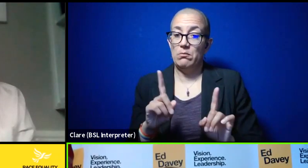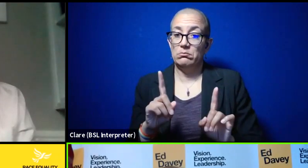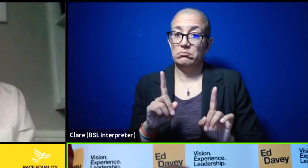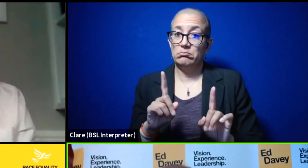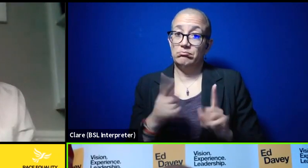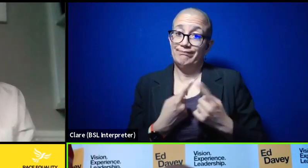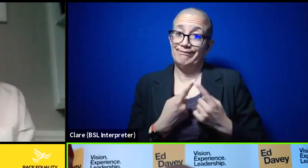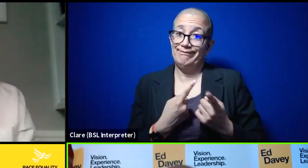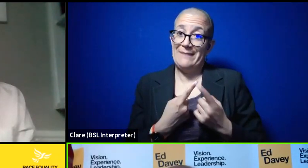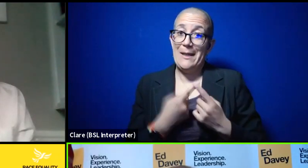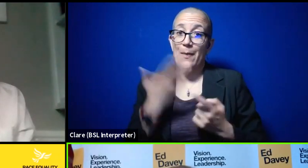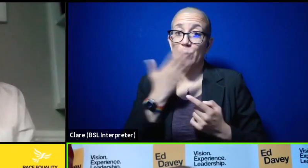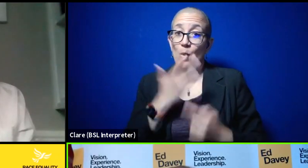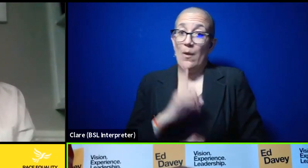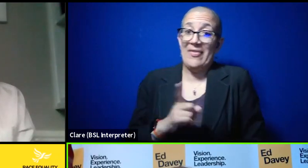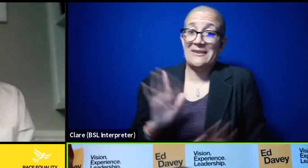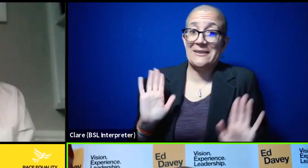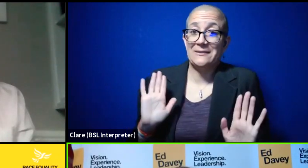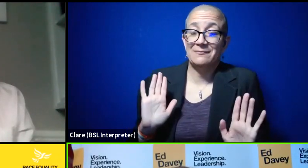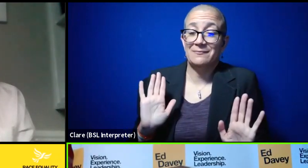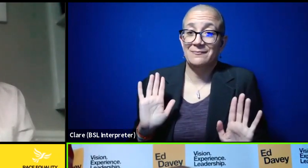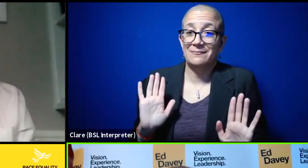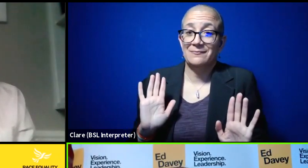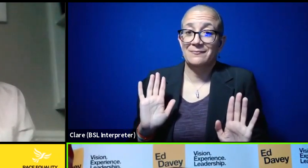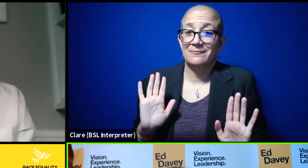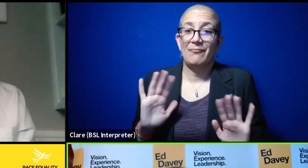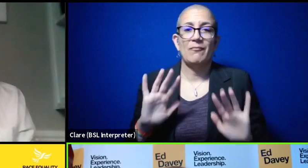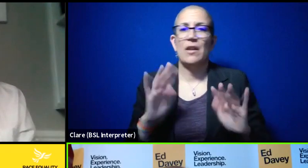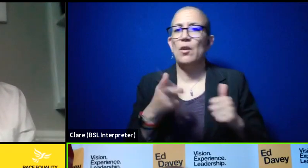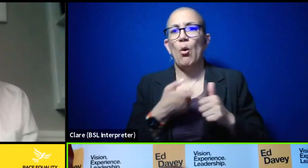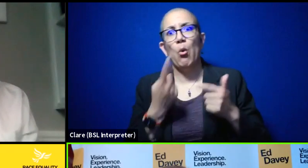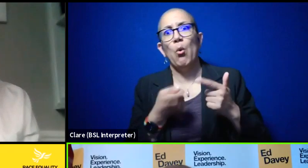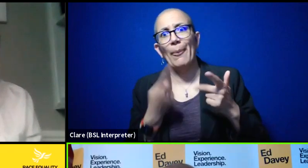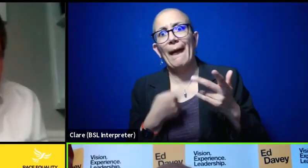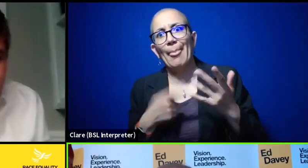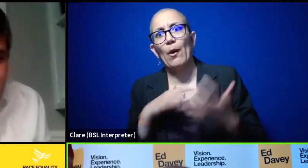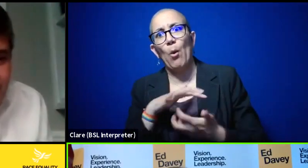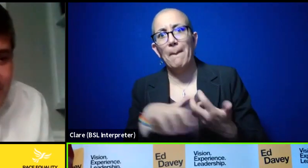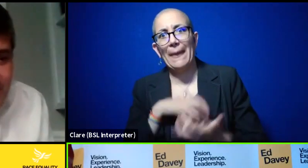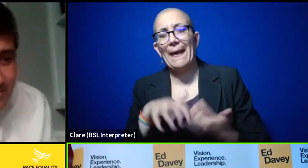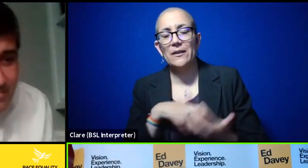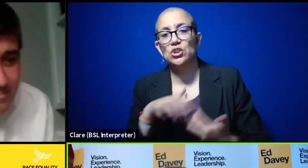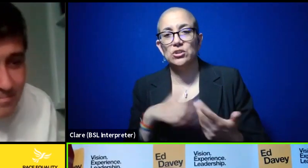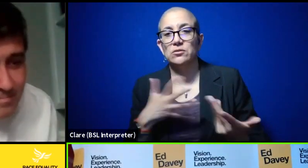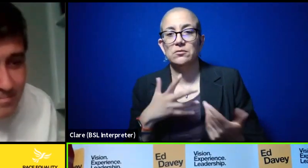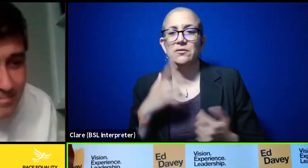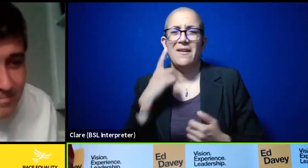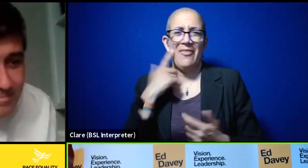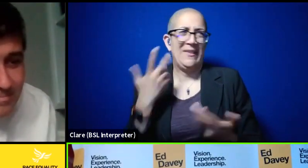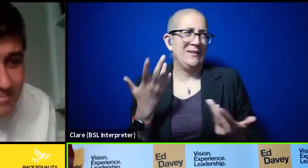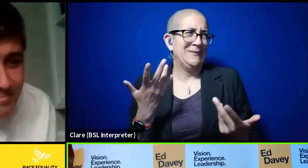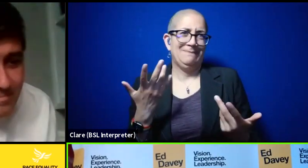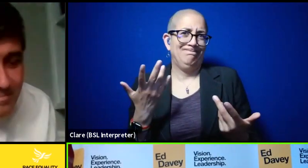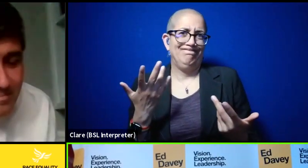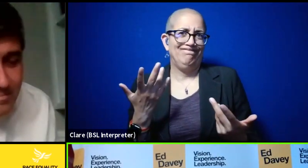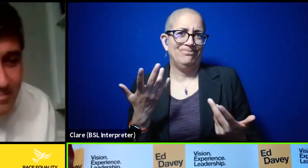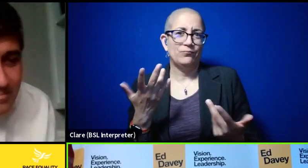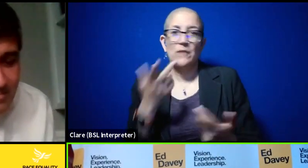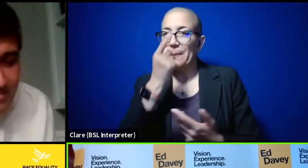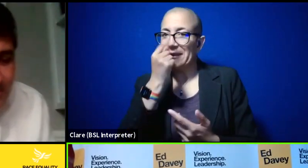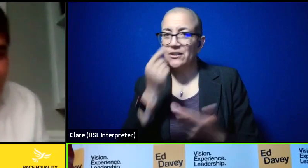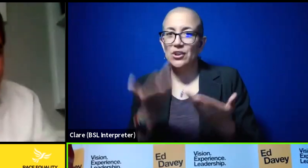to that school, rather than all the other complicated and I think slightly potentially